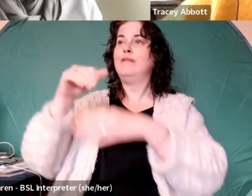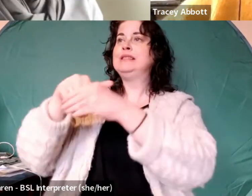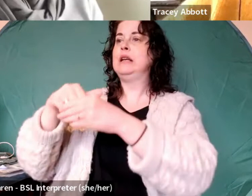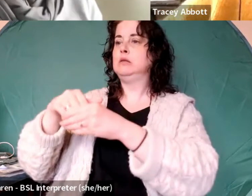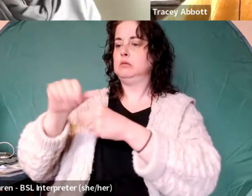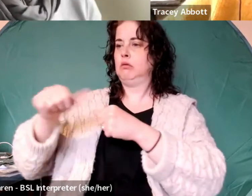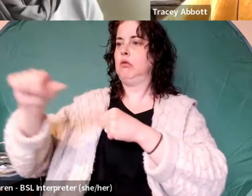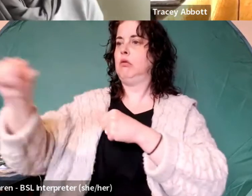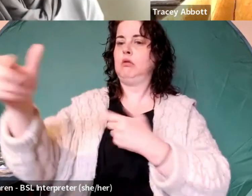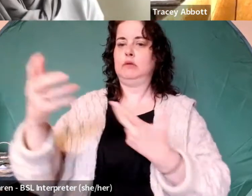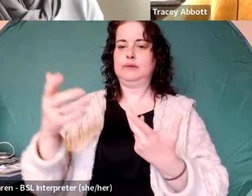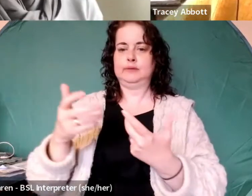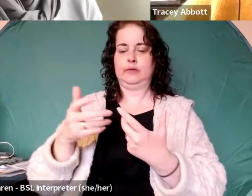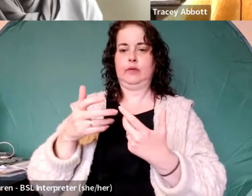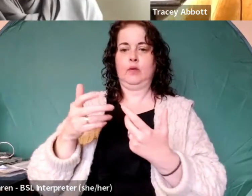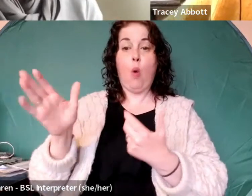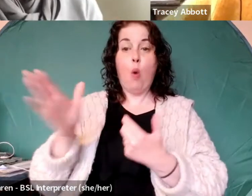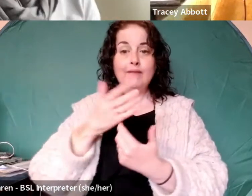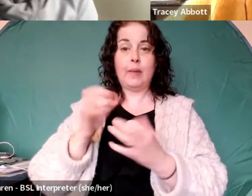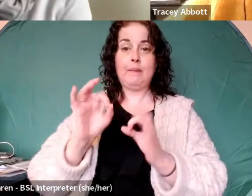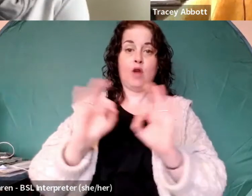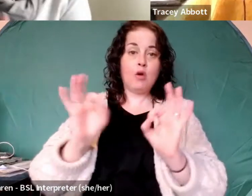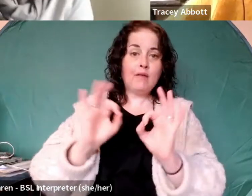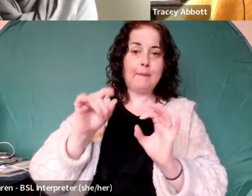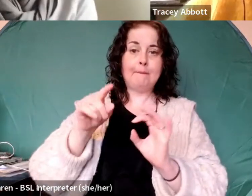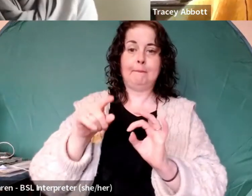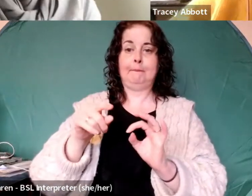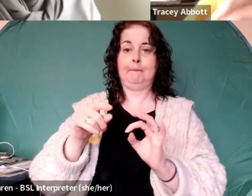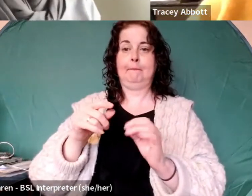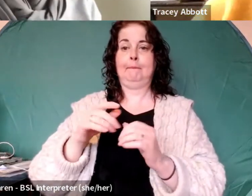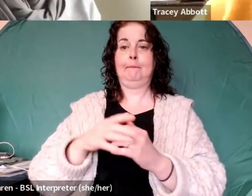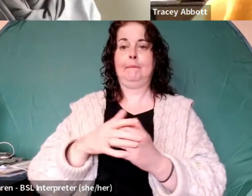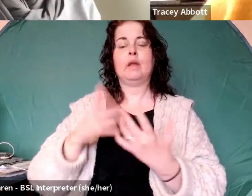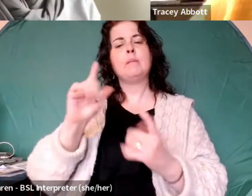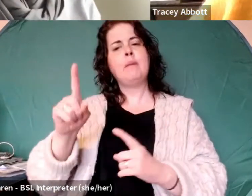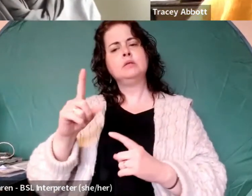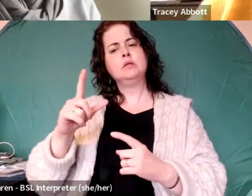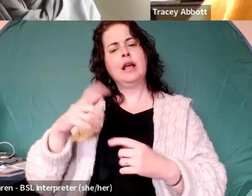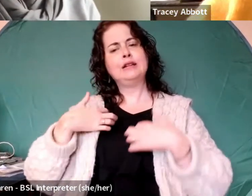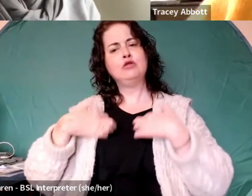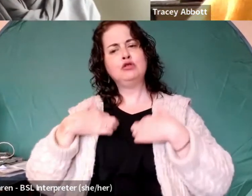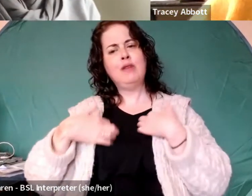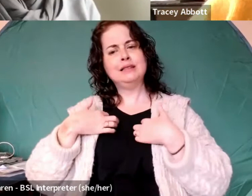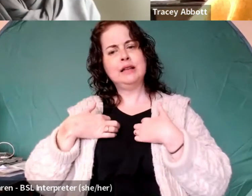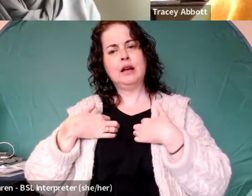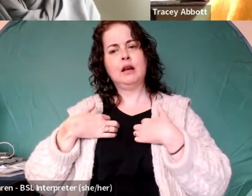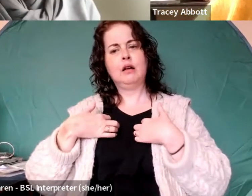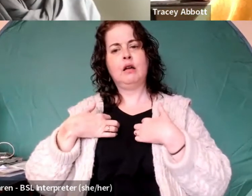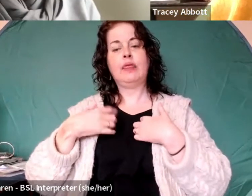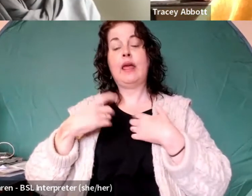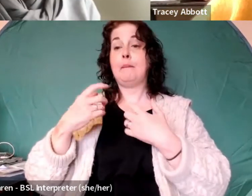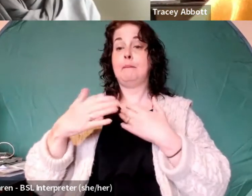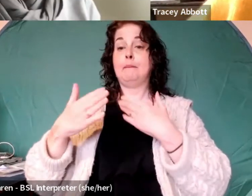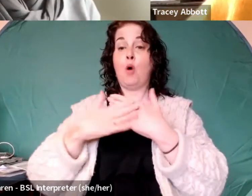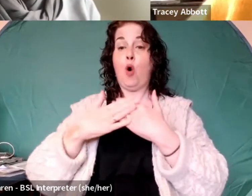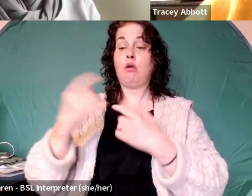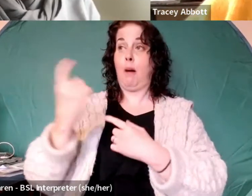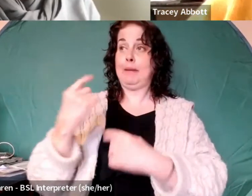in? Or all of them, or none of them, or which? But do you not find it interesting though that although they are coming more to your site,